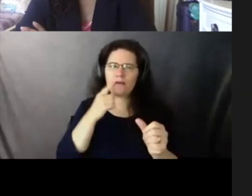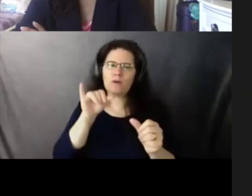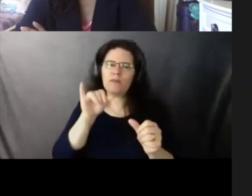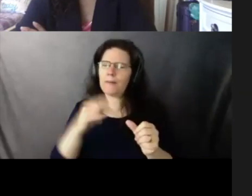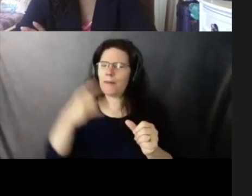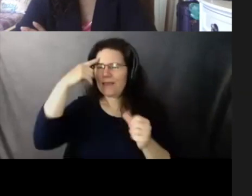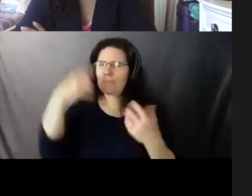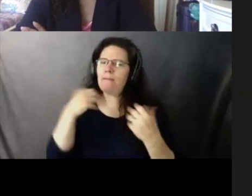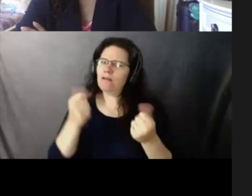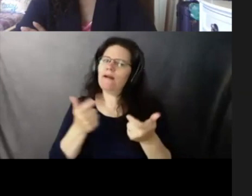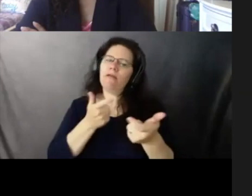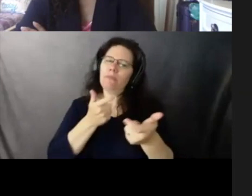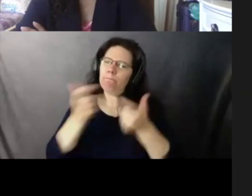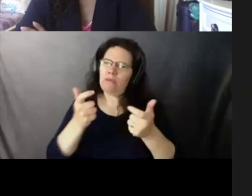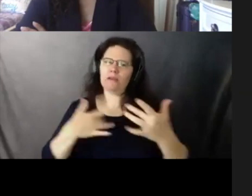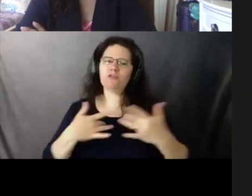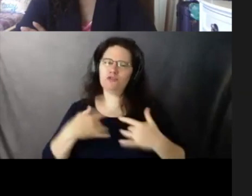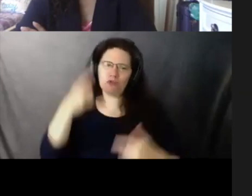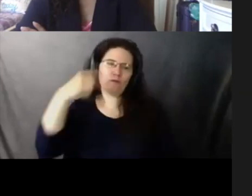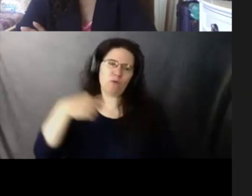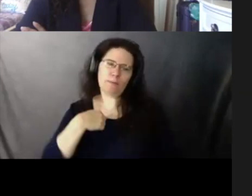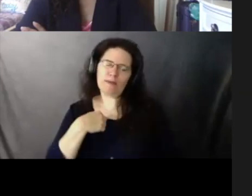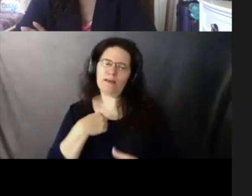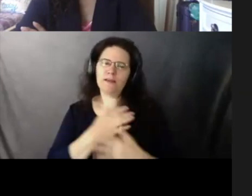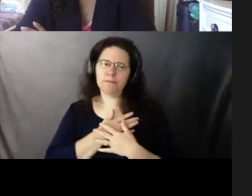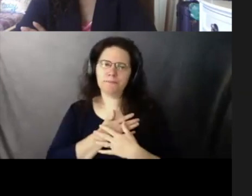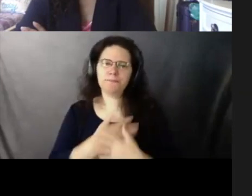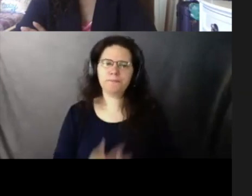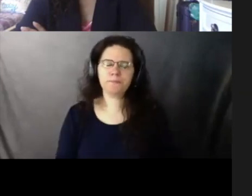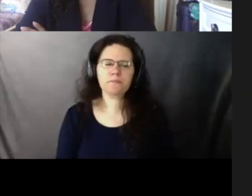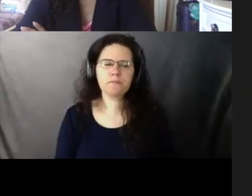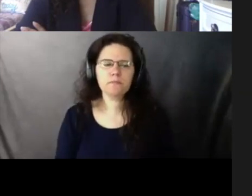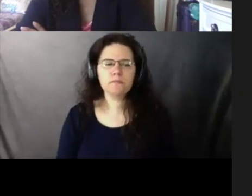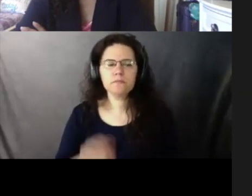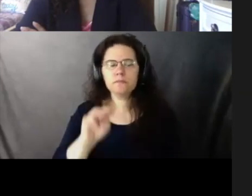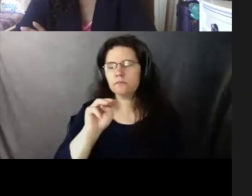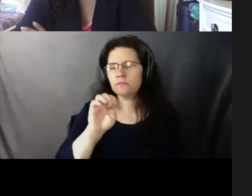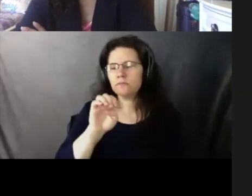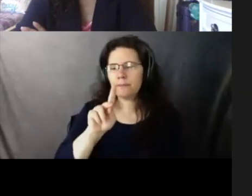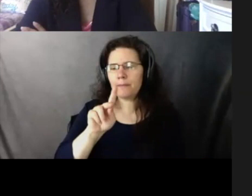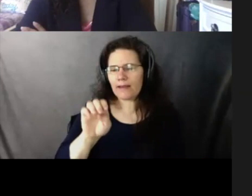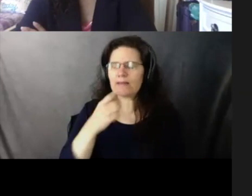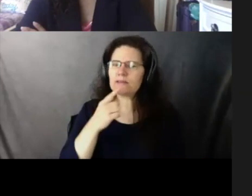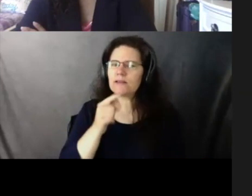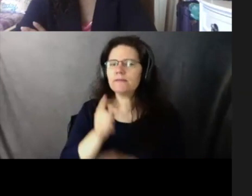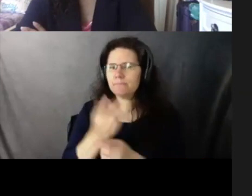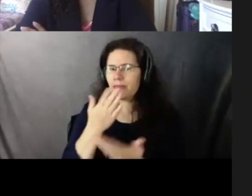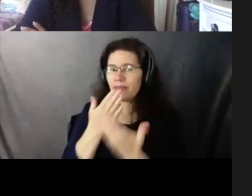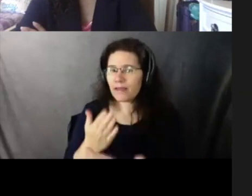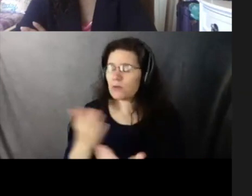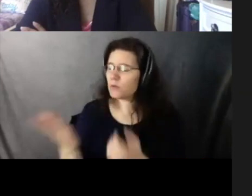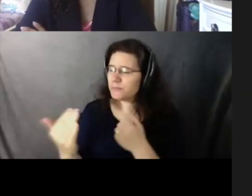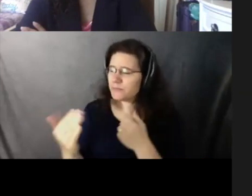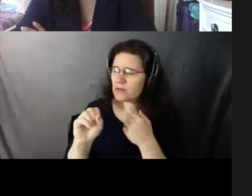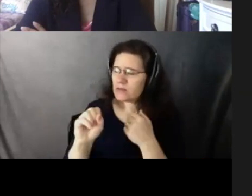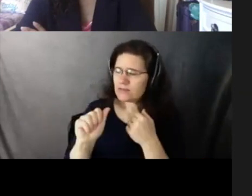Yeah. Yeah, absolutely. Safira, can you share a little bit about what you're doing